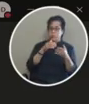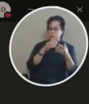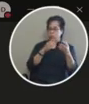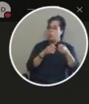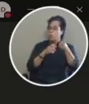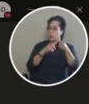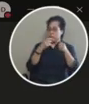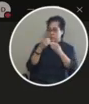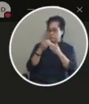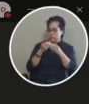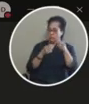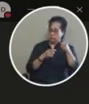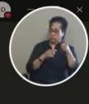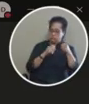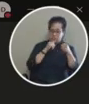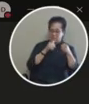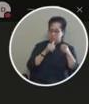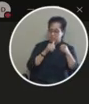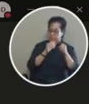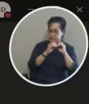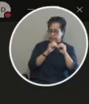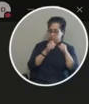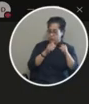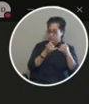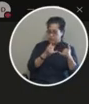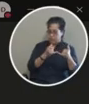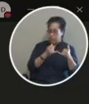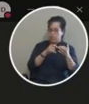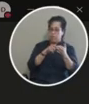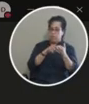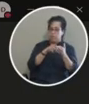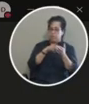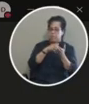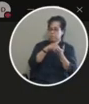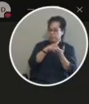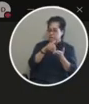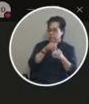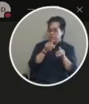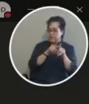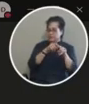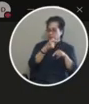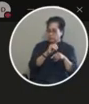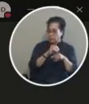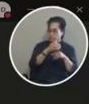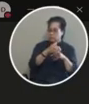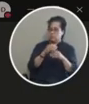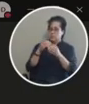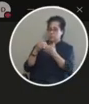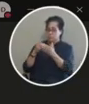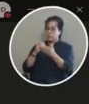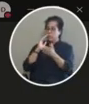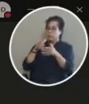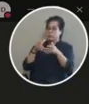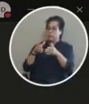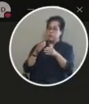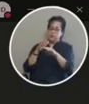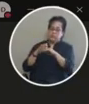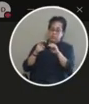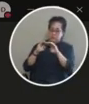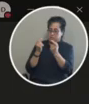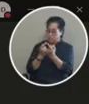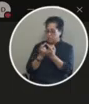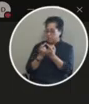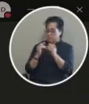that money. So we would not do those streets now. That's a pay-as-you-go. And if the money is available after council considers